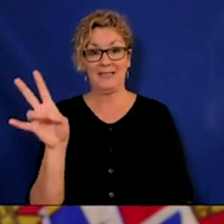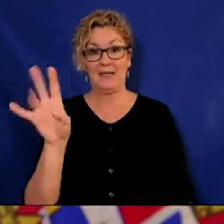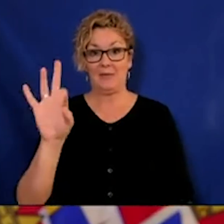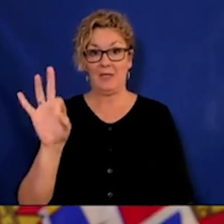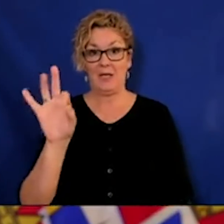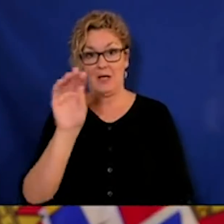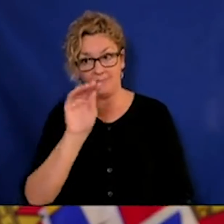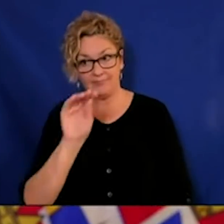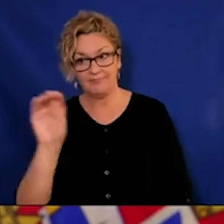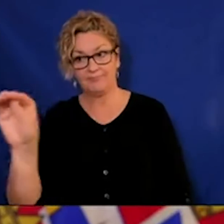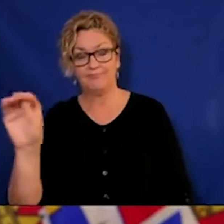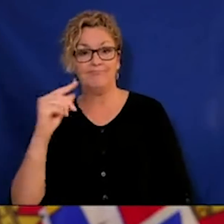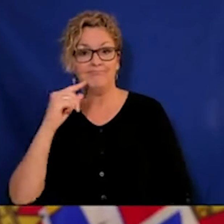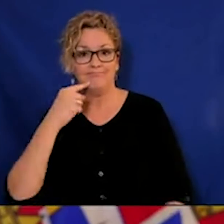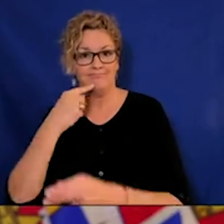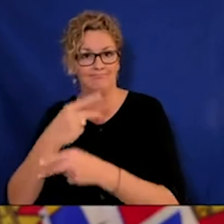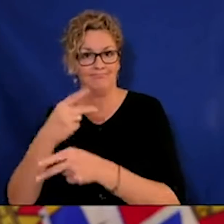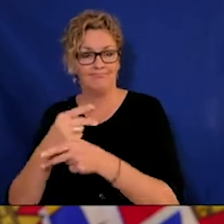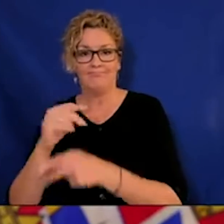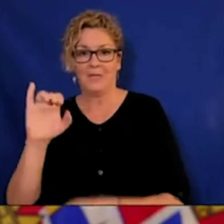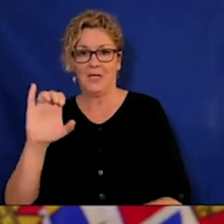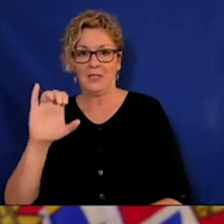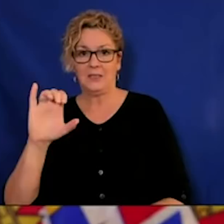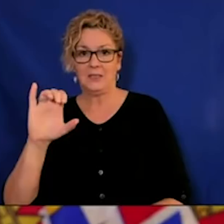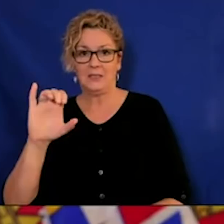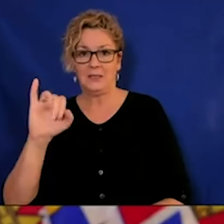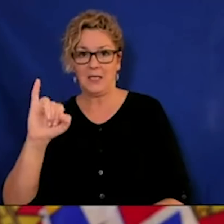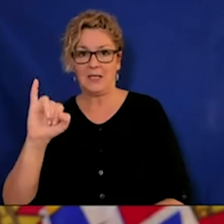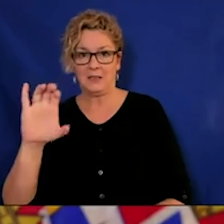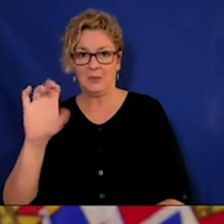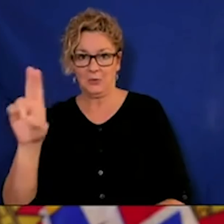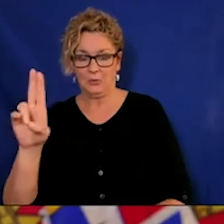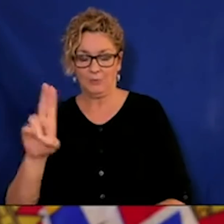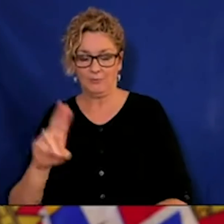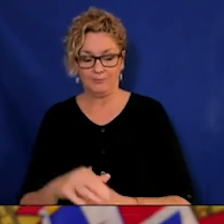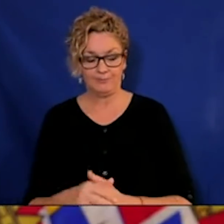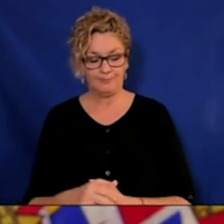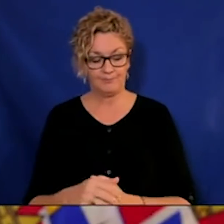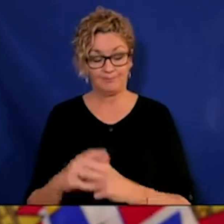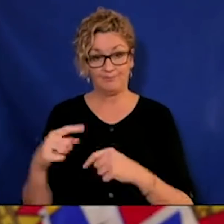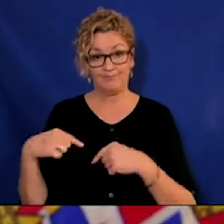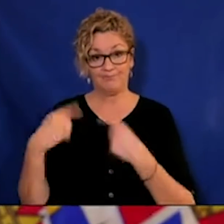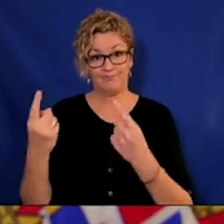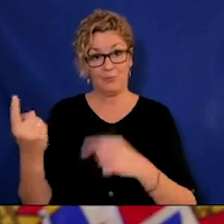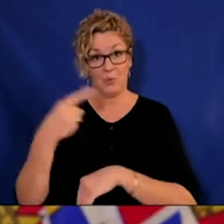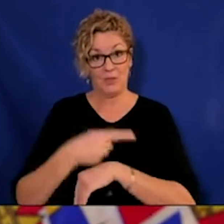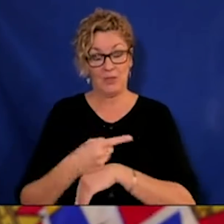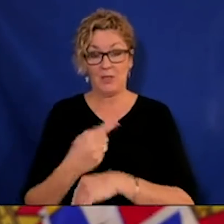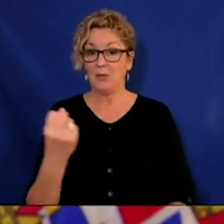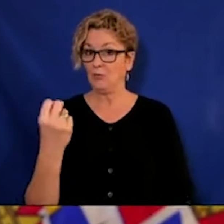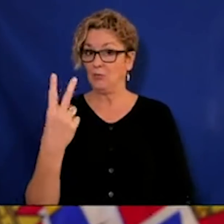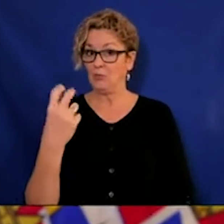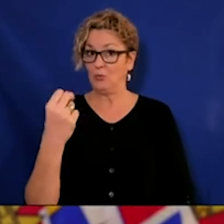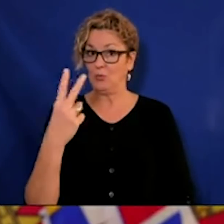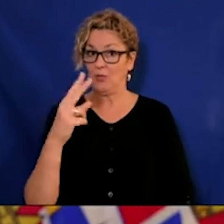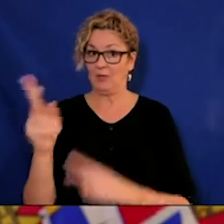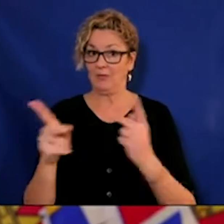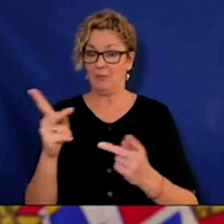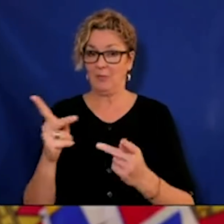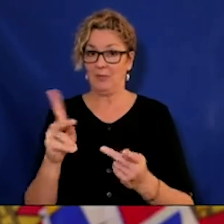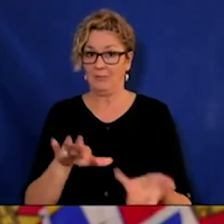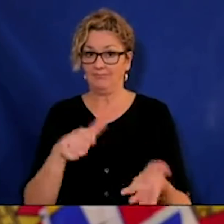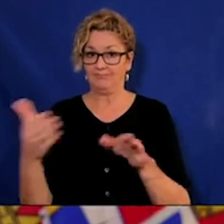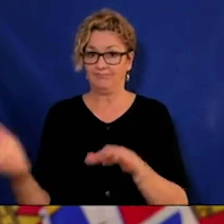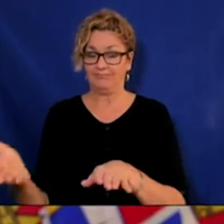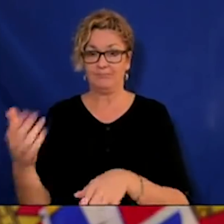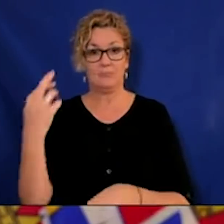ICU. We have 12 new deaths to report today, bringing the total number of people who've died from COVID-19 in